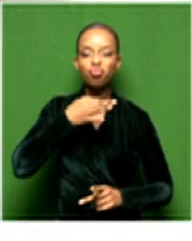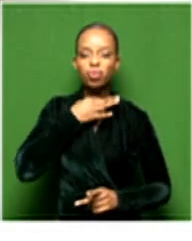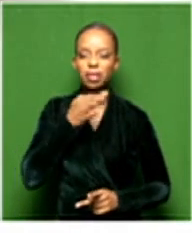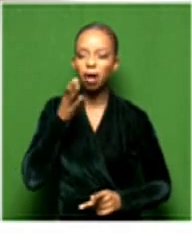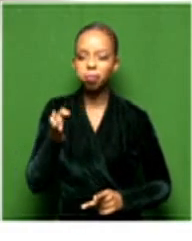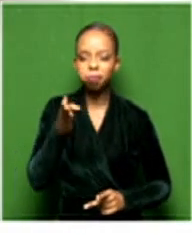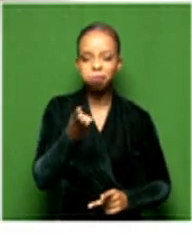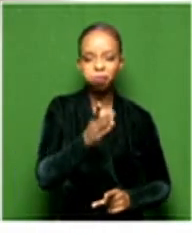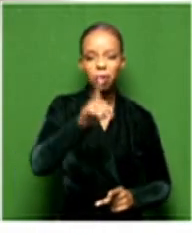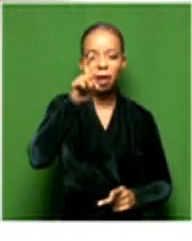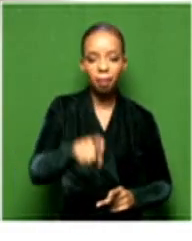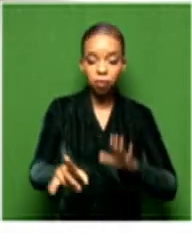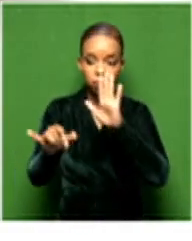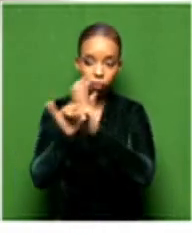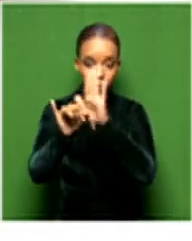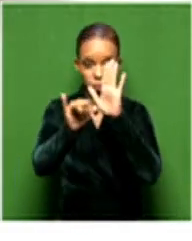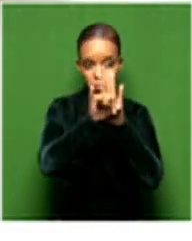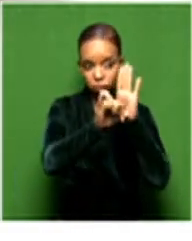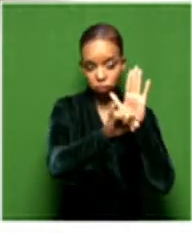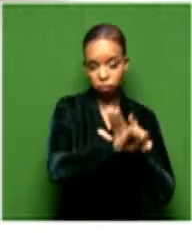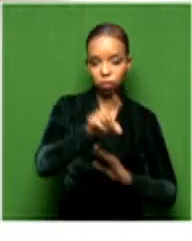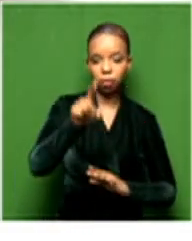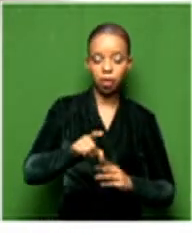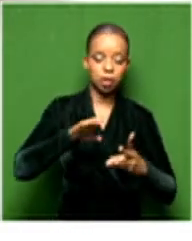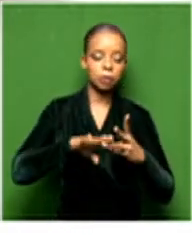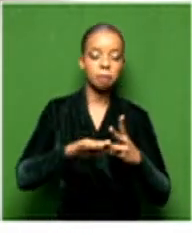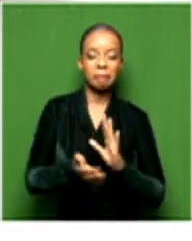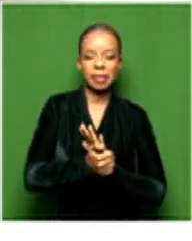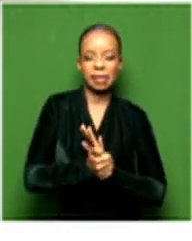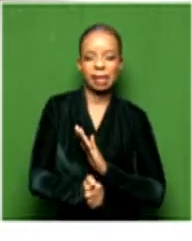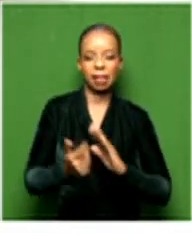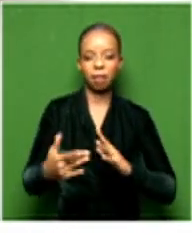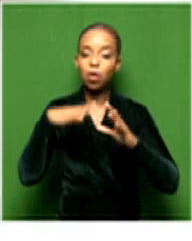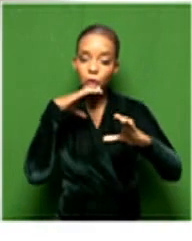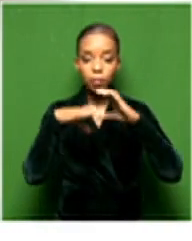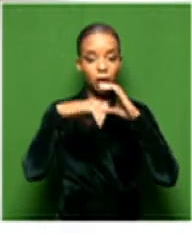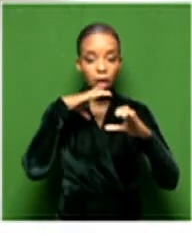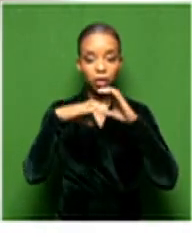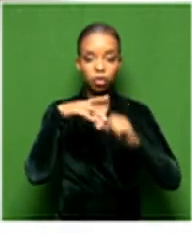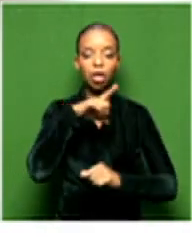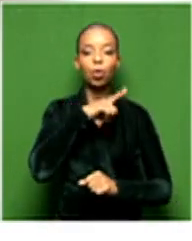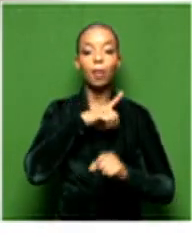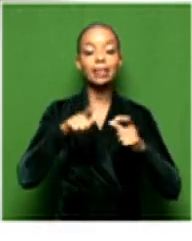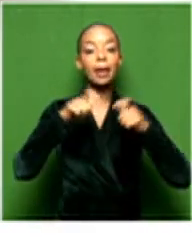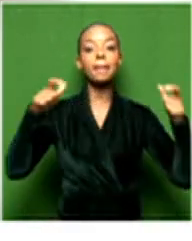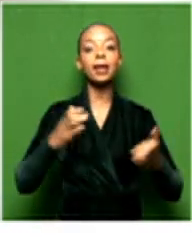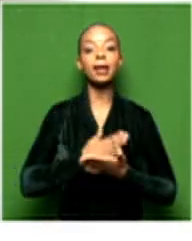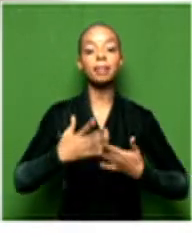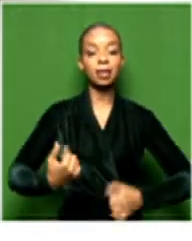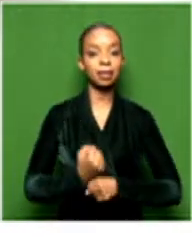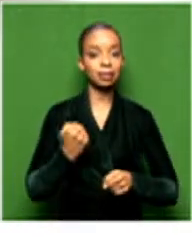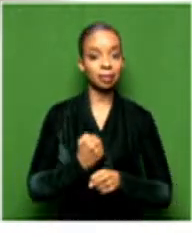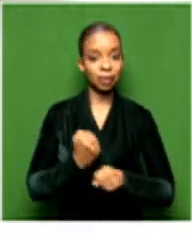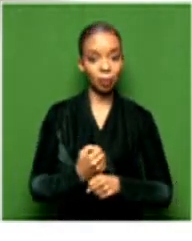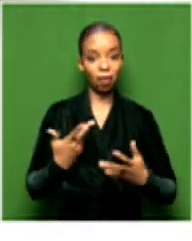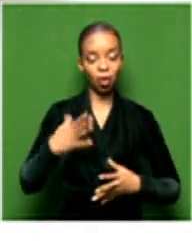and problems. You also do need very good communication skills, because a big part of your role as an OHS representative or officer